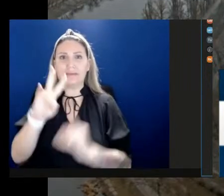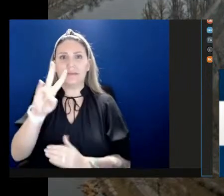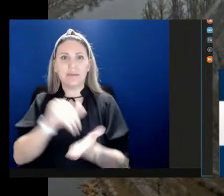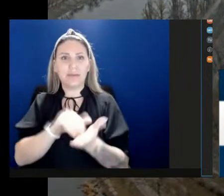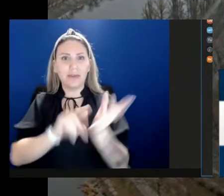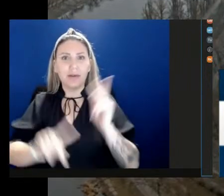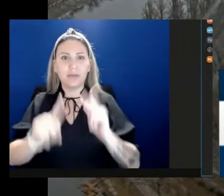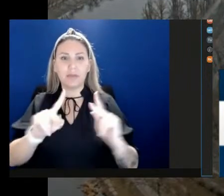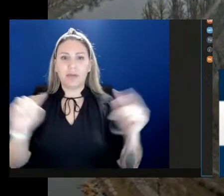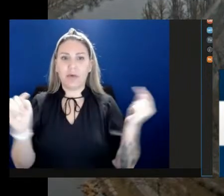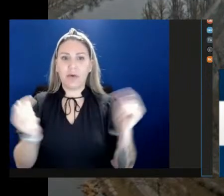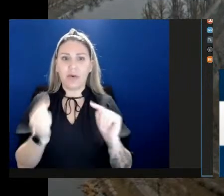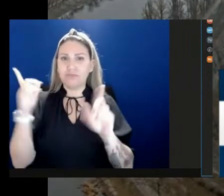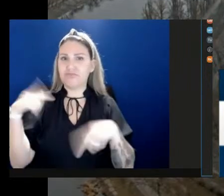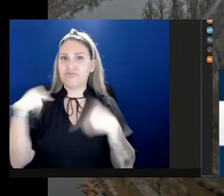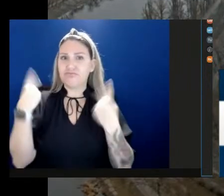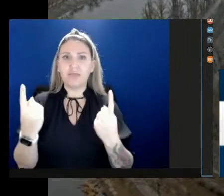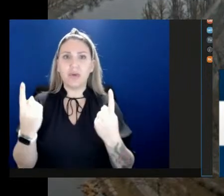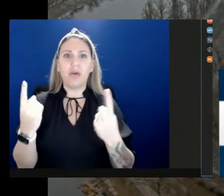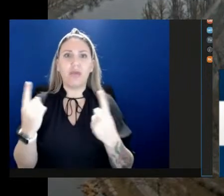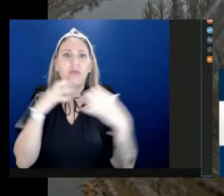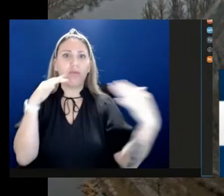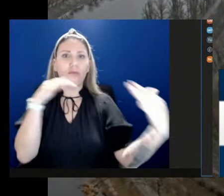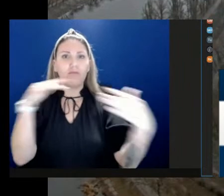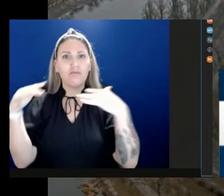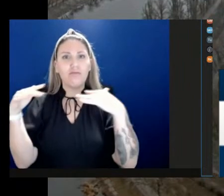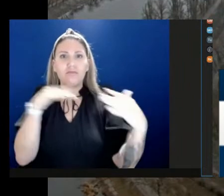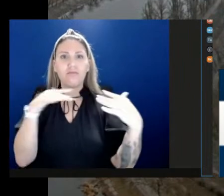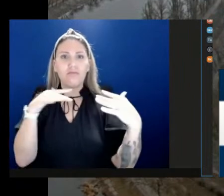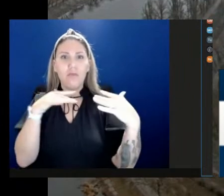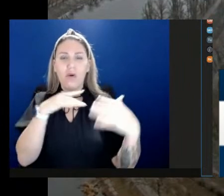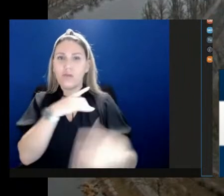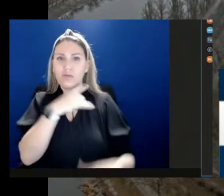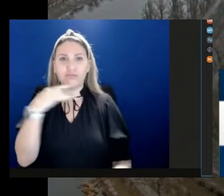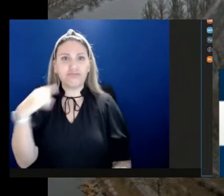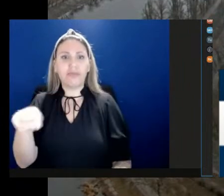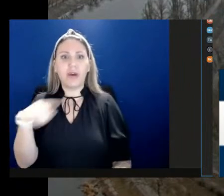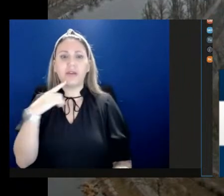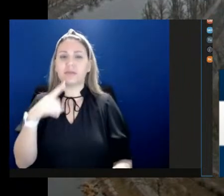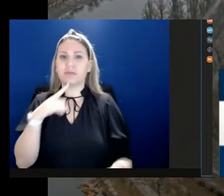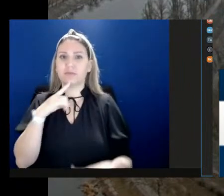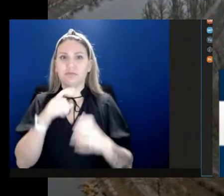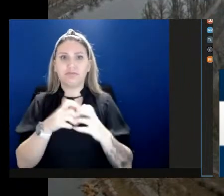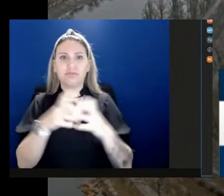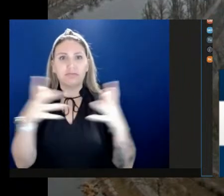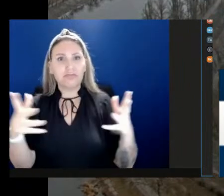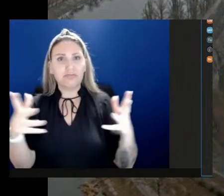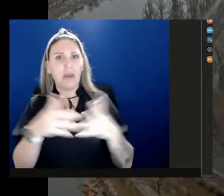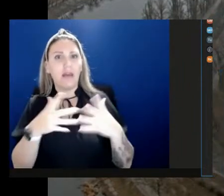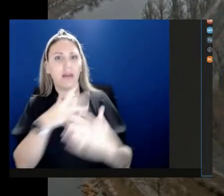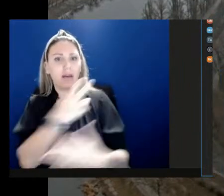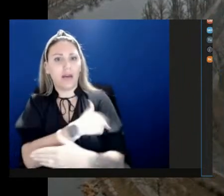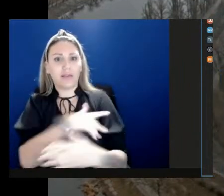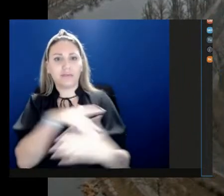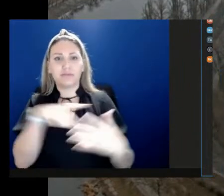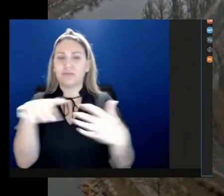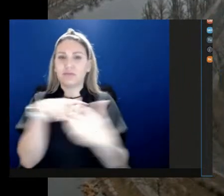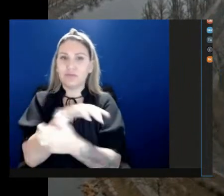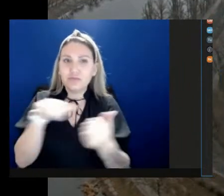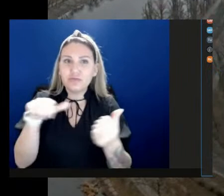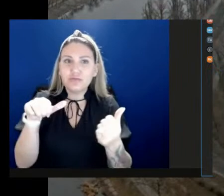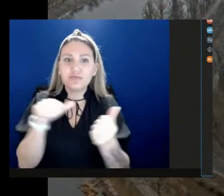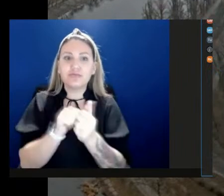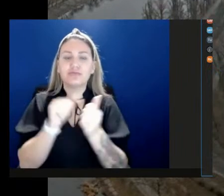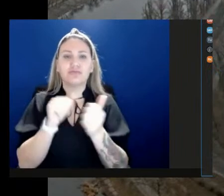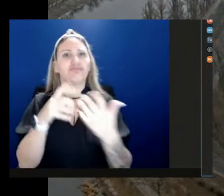the war with Russia began. Dozens of hospitals either destroyed or damaged, causing a huge strain on Ukraine's